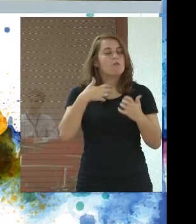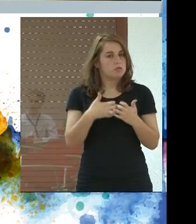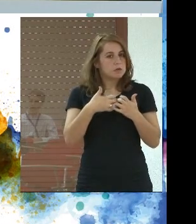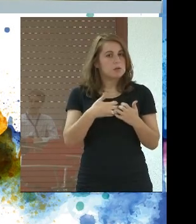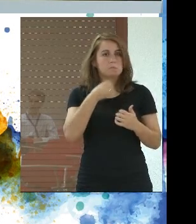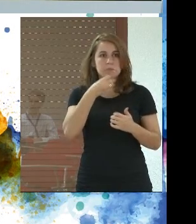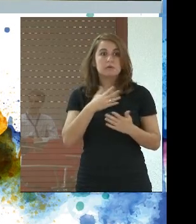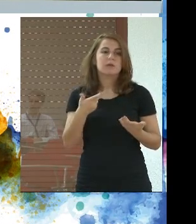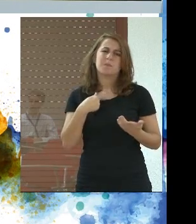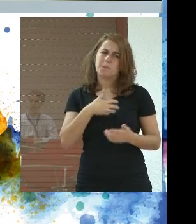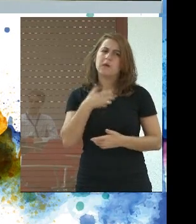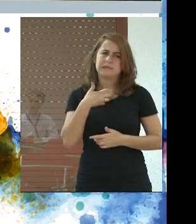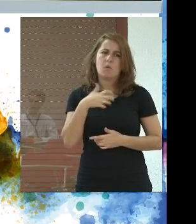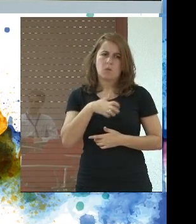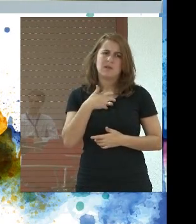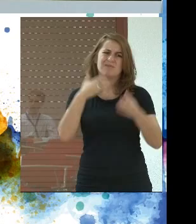very